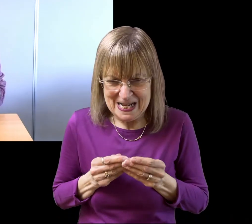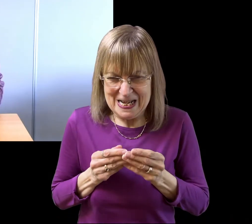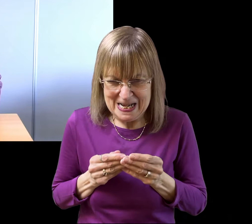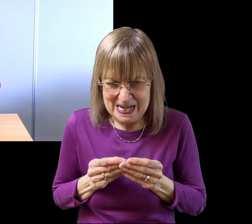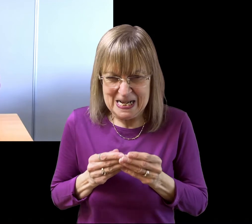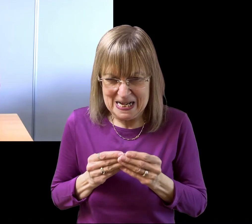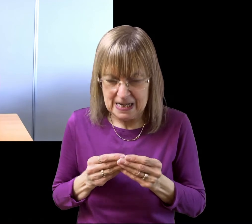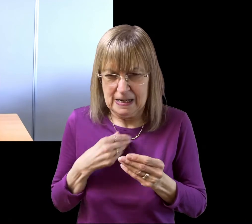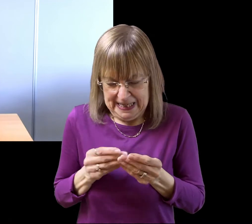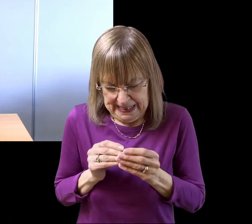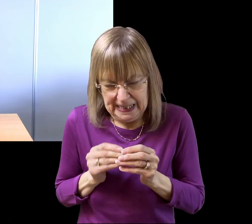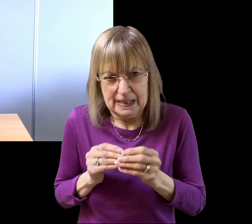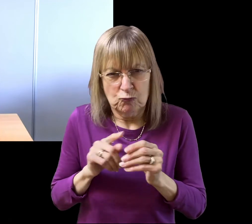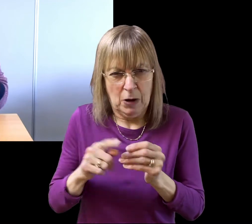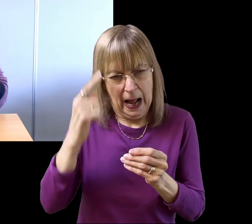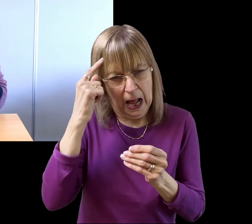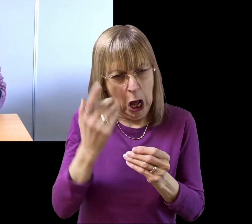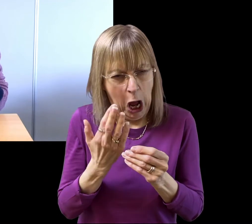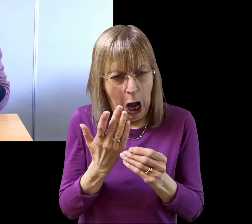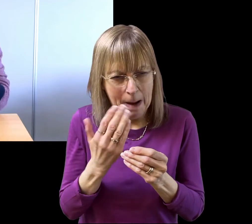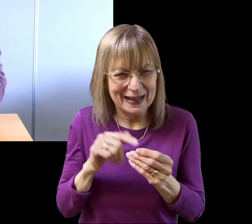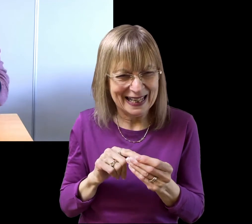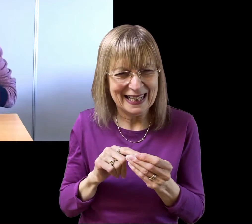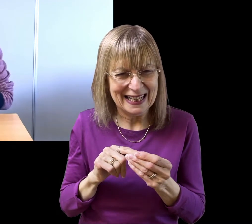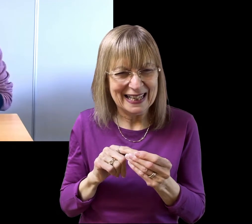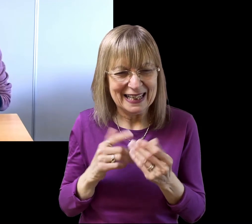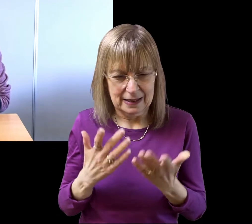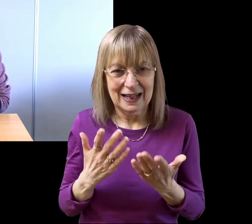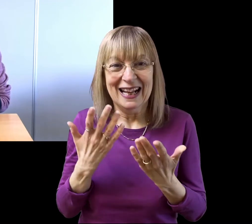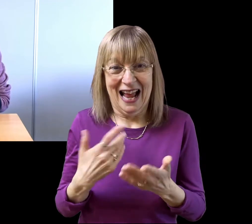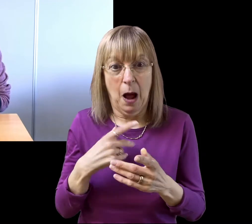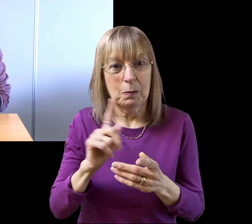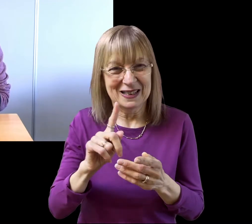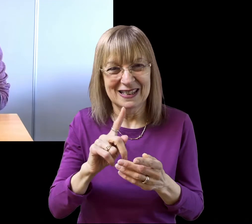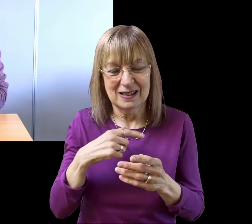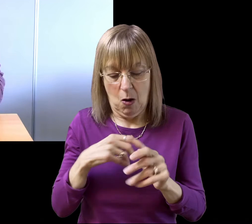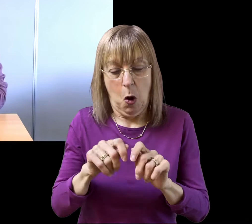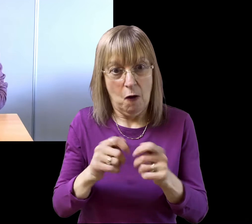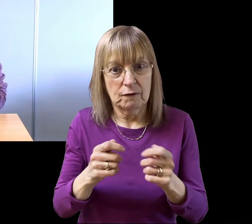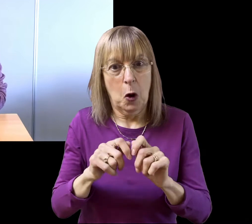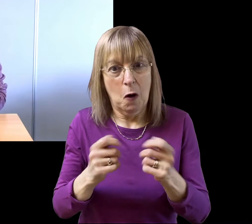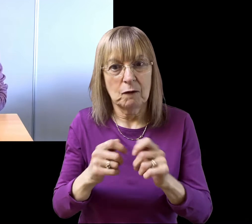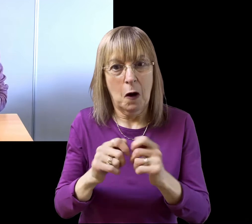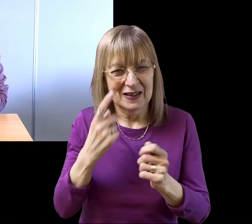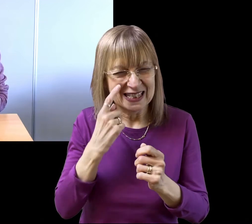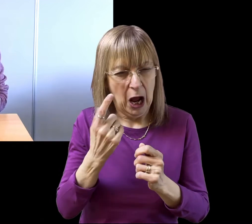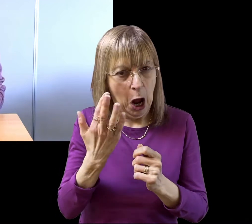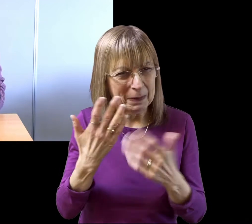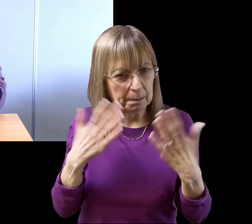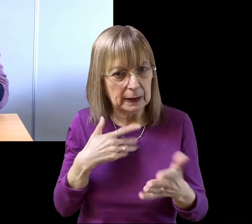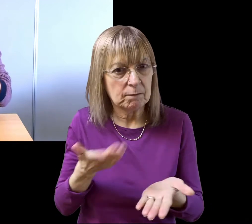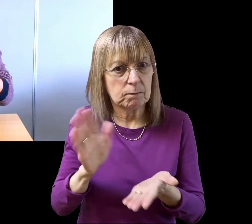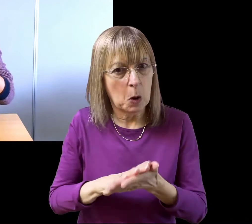I'm counting it. I'm counting it. I have to hold it, but I'm counting it. Right, I'm going to unfold now and see how many folds I did. Maybe you could do the